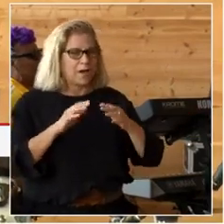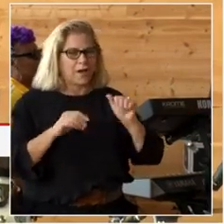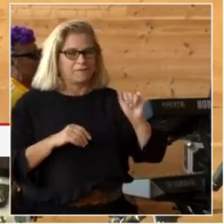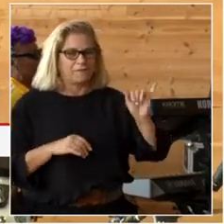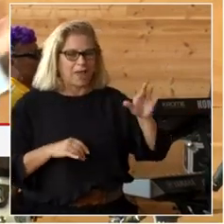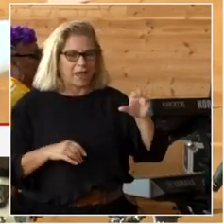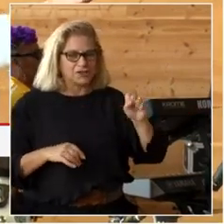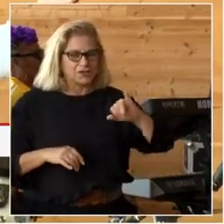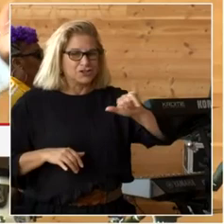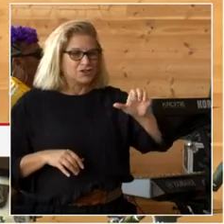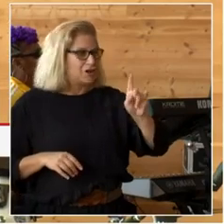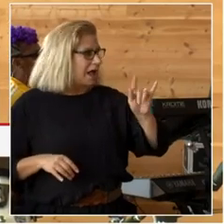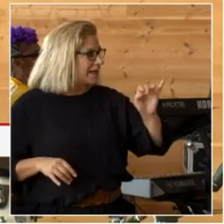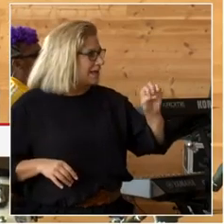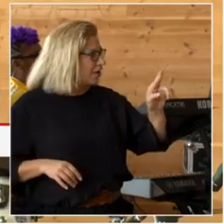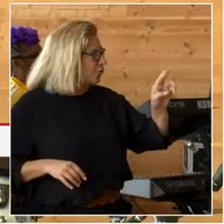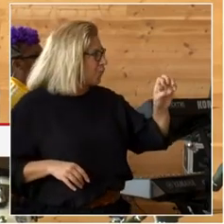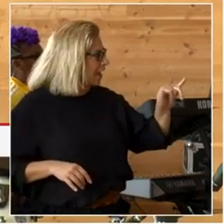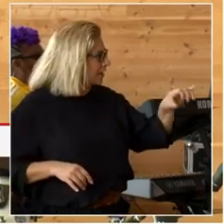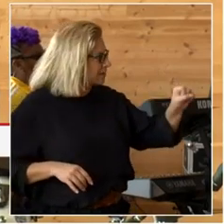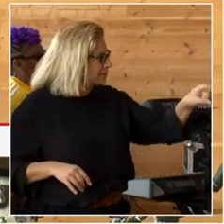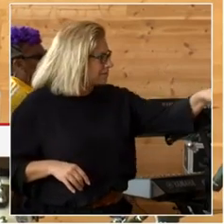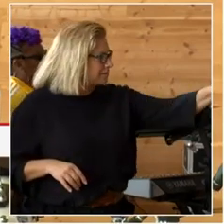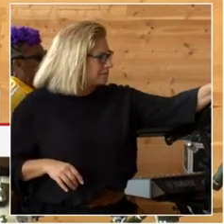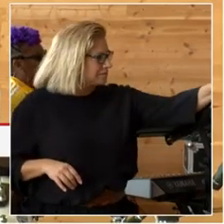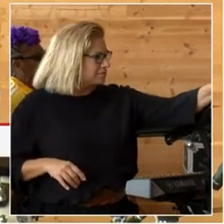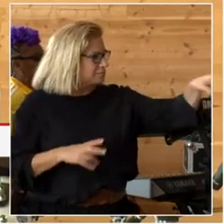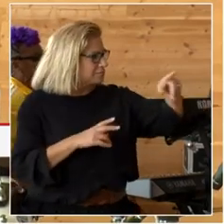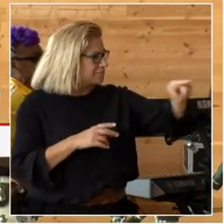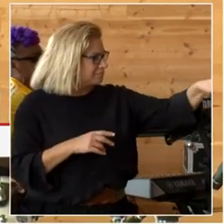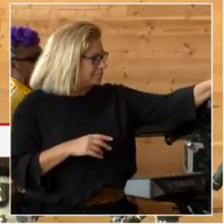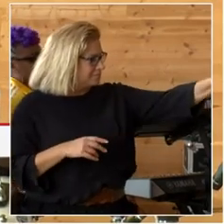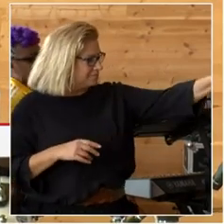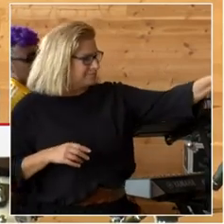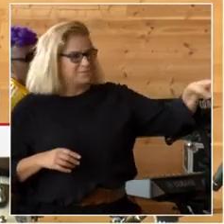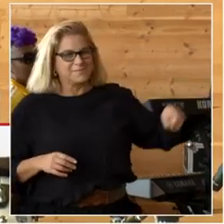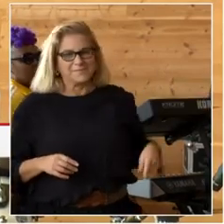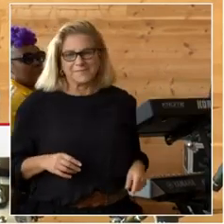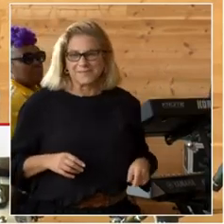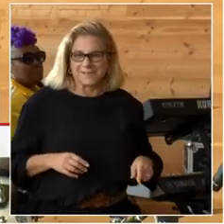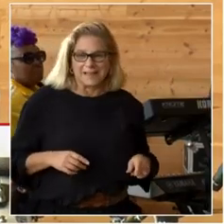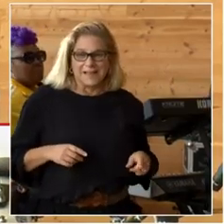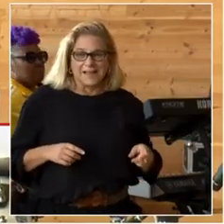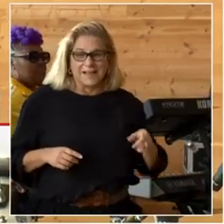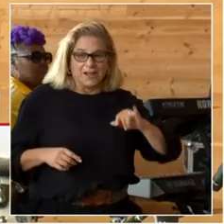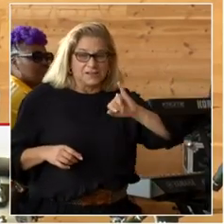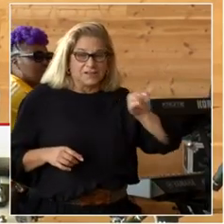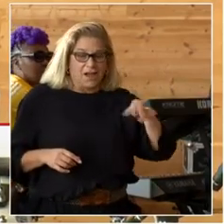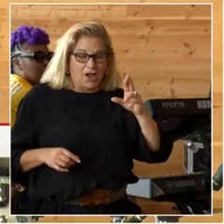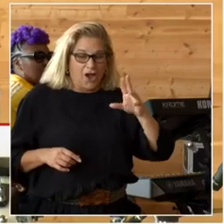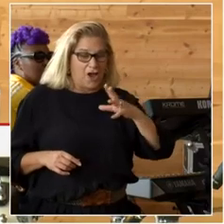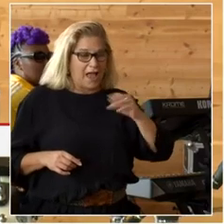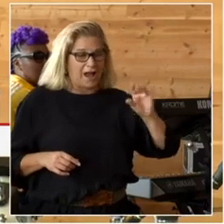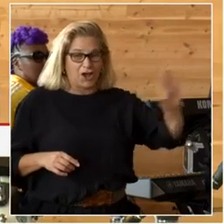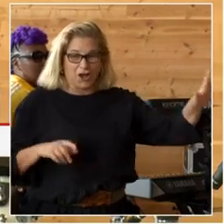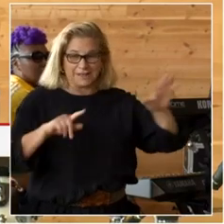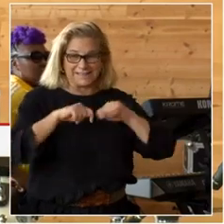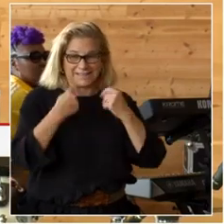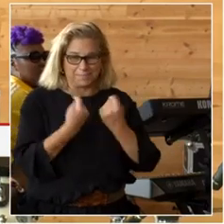Jackie Reyes. Thank you, Jackie, who is ahead. Jackie and her team, mighty